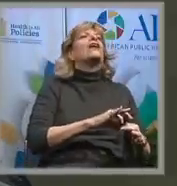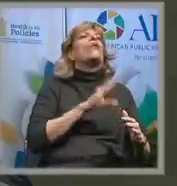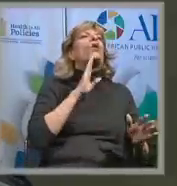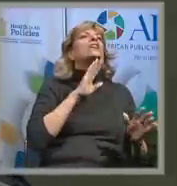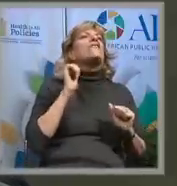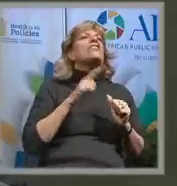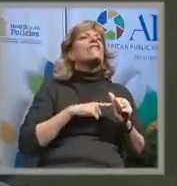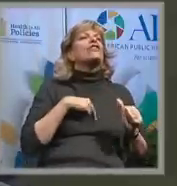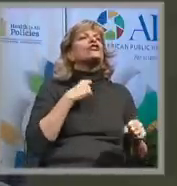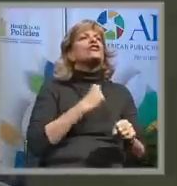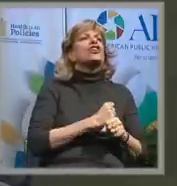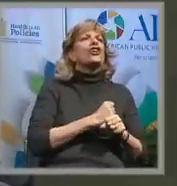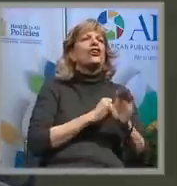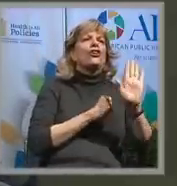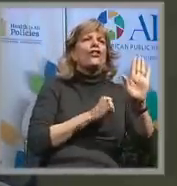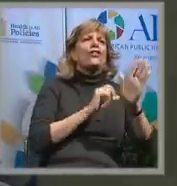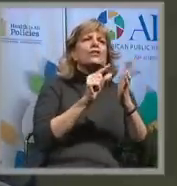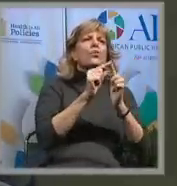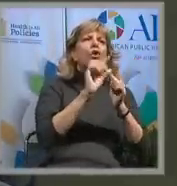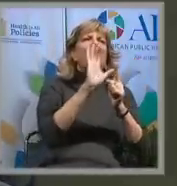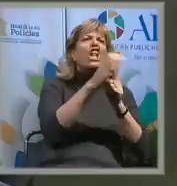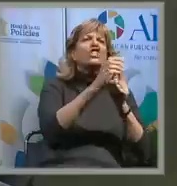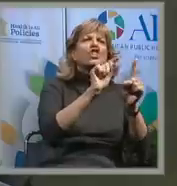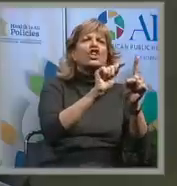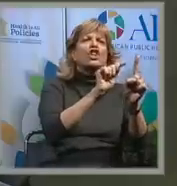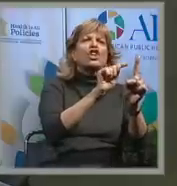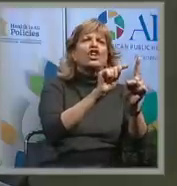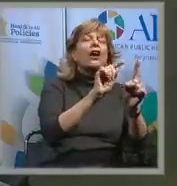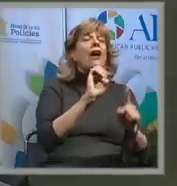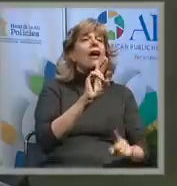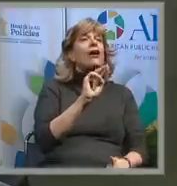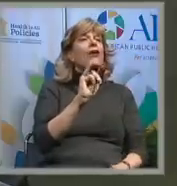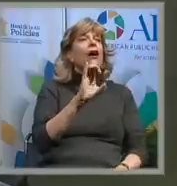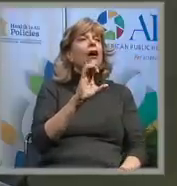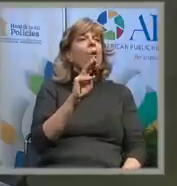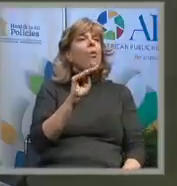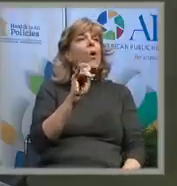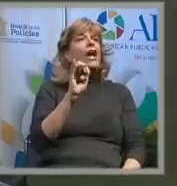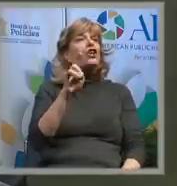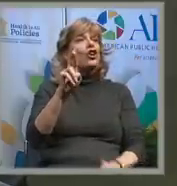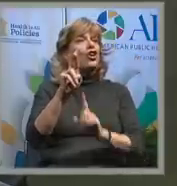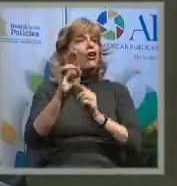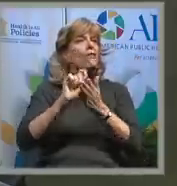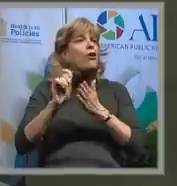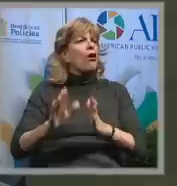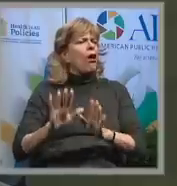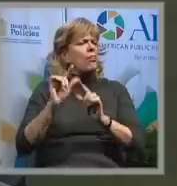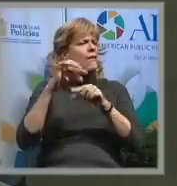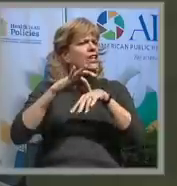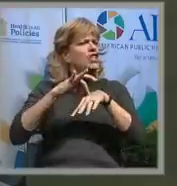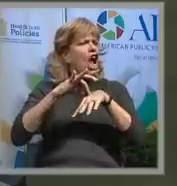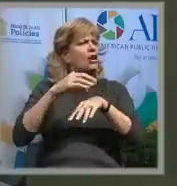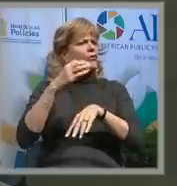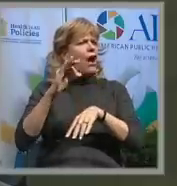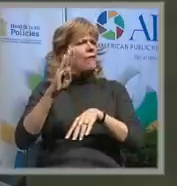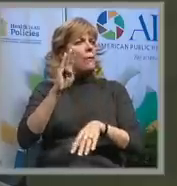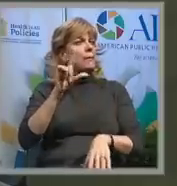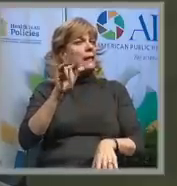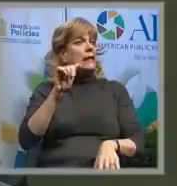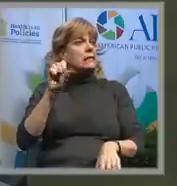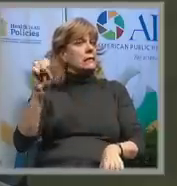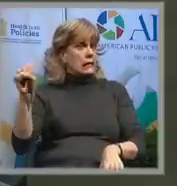the first year or two. This word culture, Eric Weiner, the author of The Geography of Bliss,